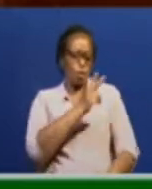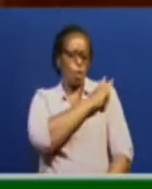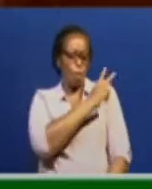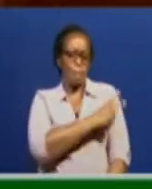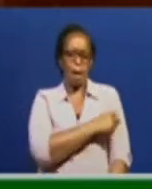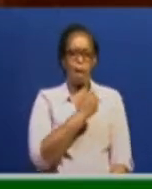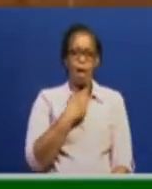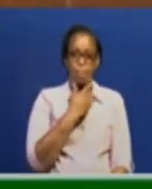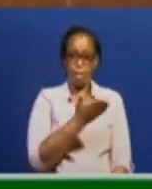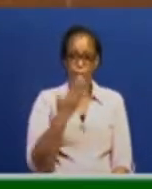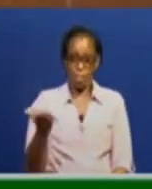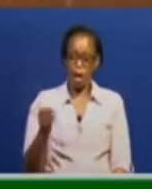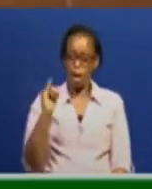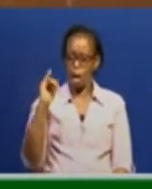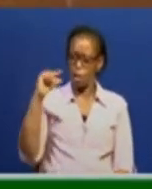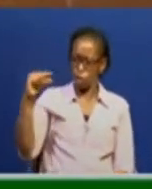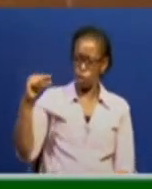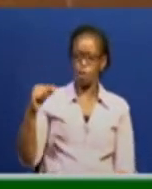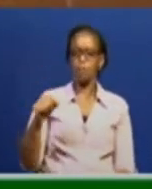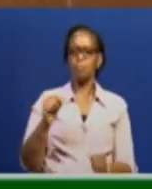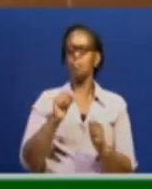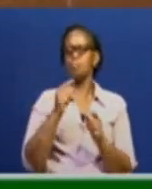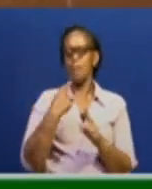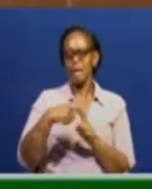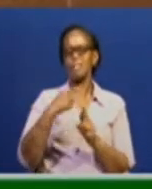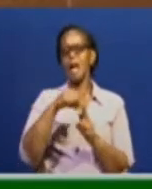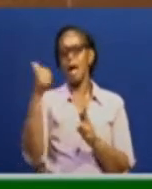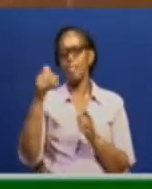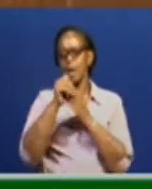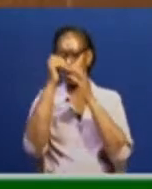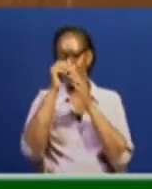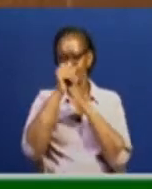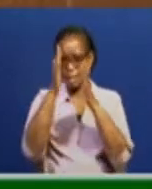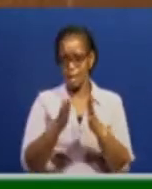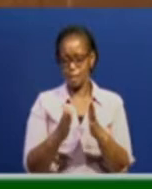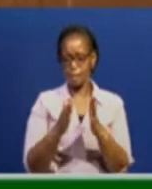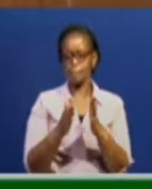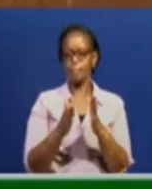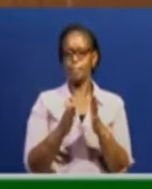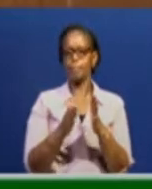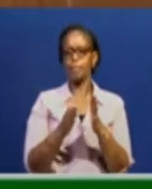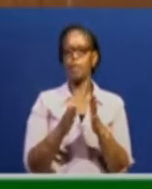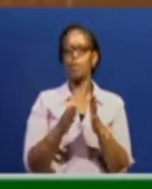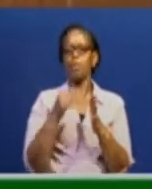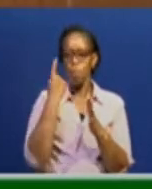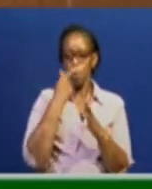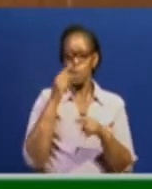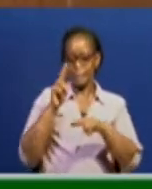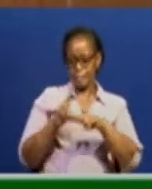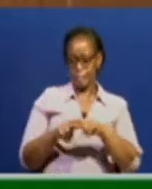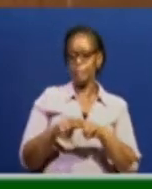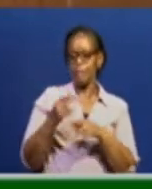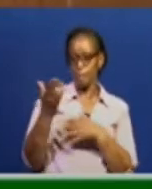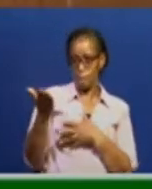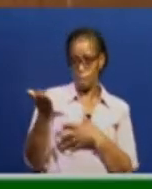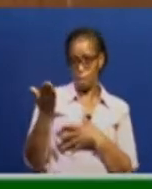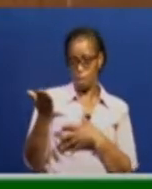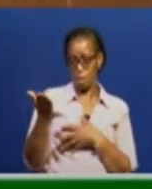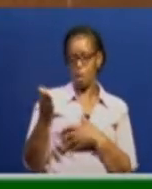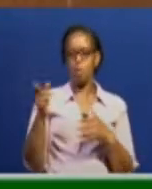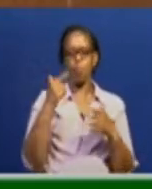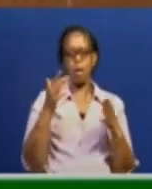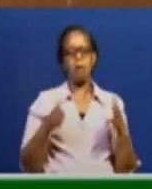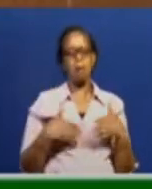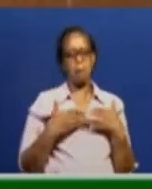Inspector General of Police, and other leaders of our disciplined forces who are seated at the Speaker's row. We are grateful for